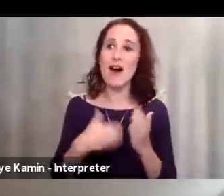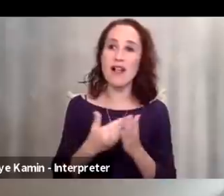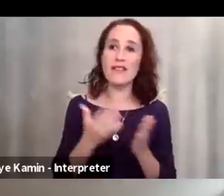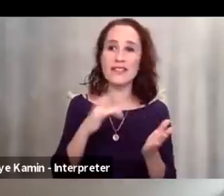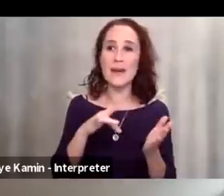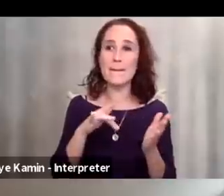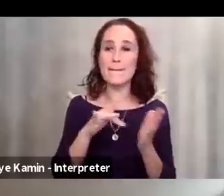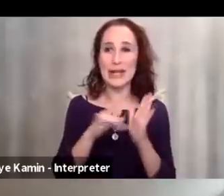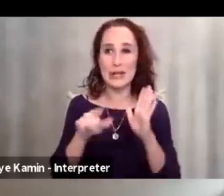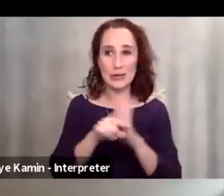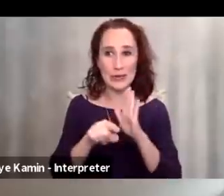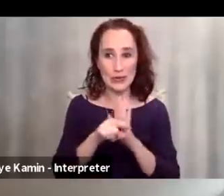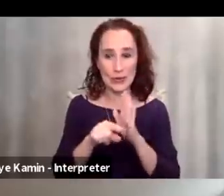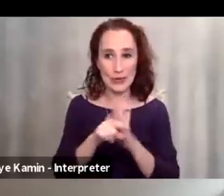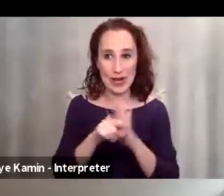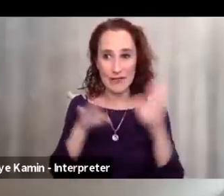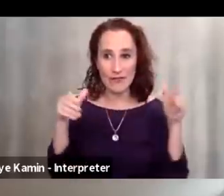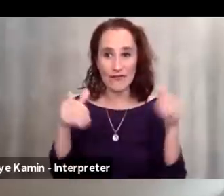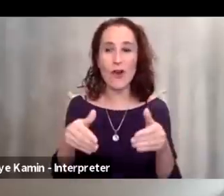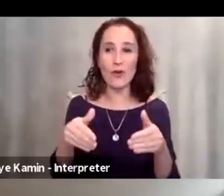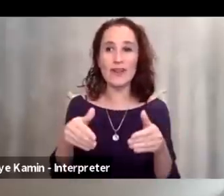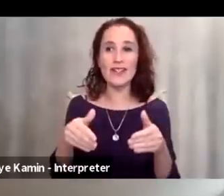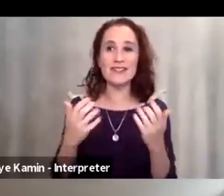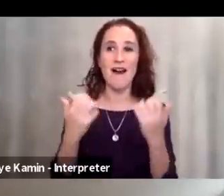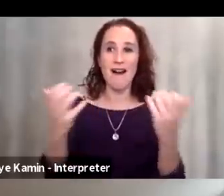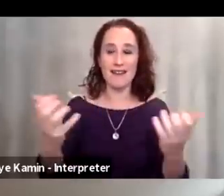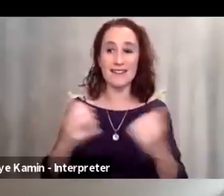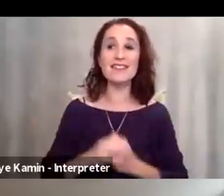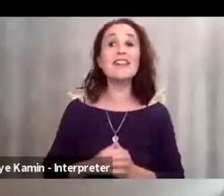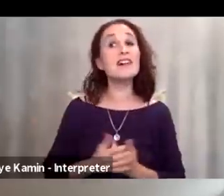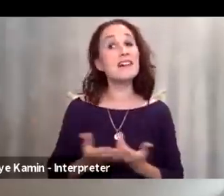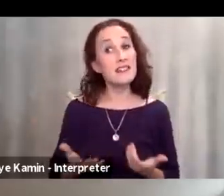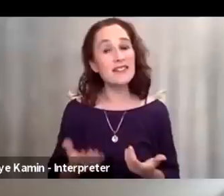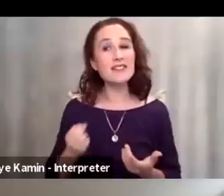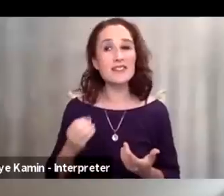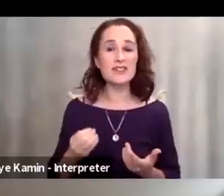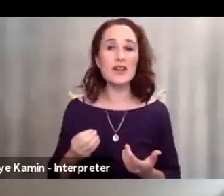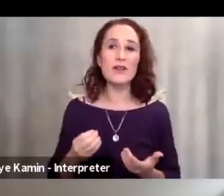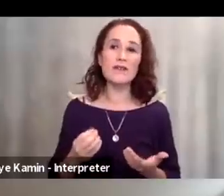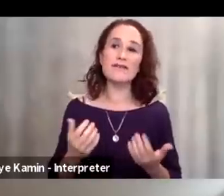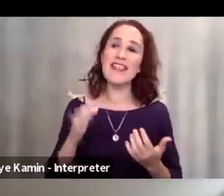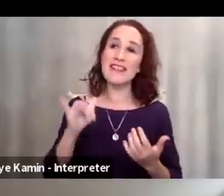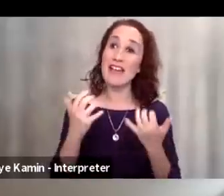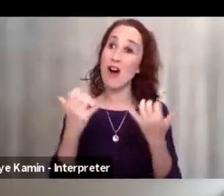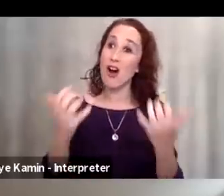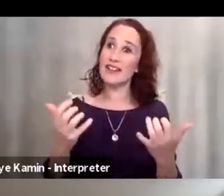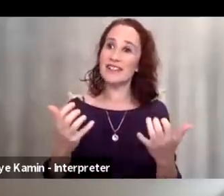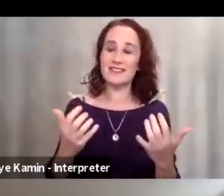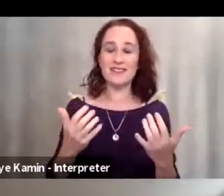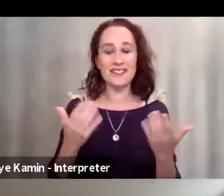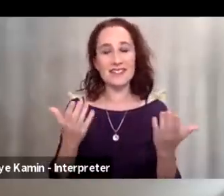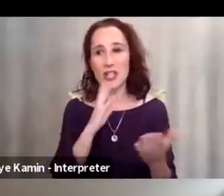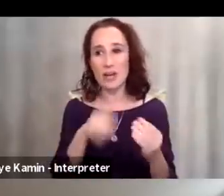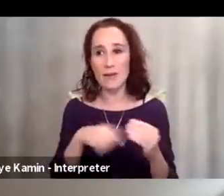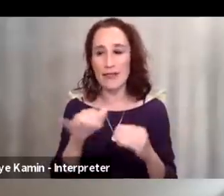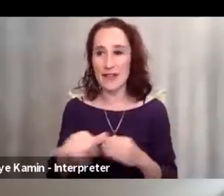authors, it would be great if we could start by talking a little bit about middle grade as an audience. So many people consider